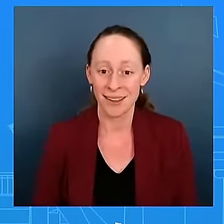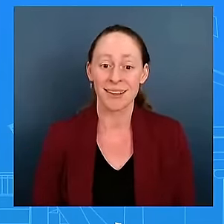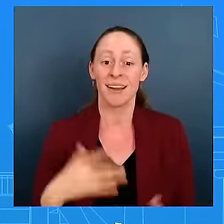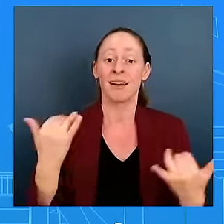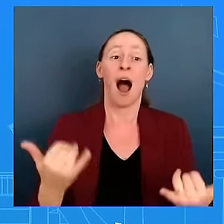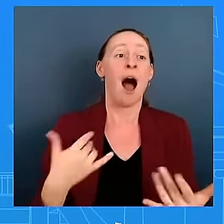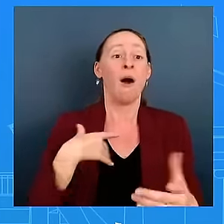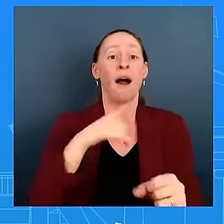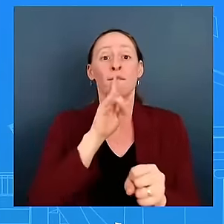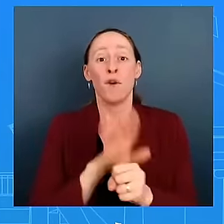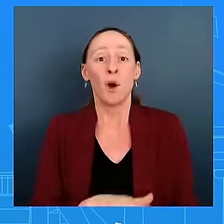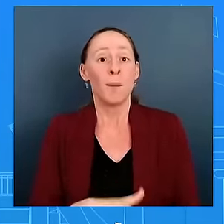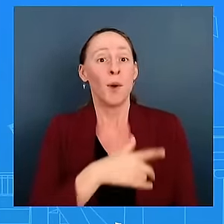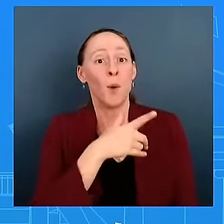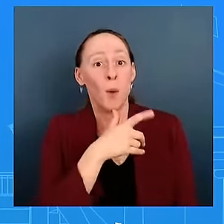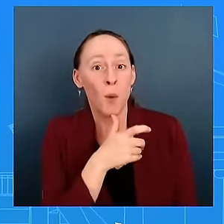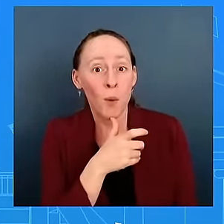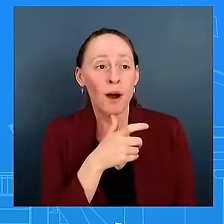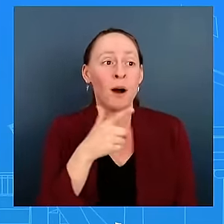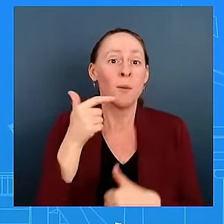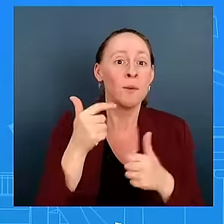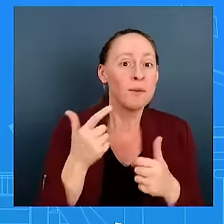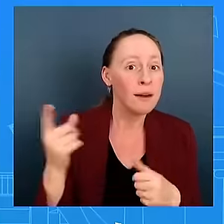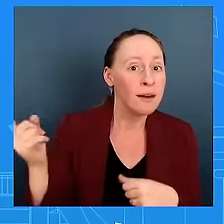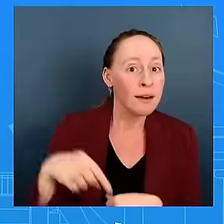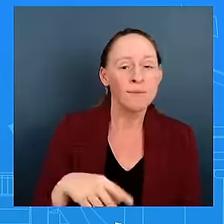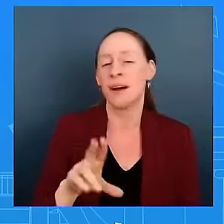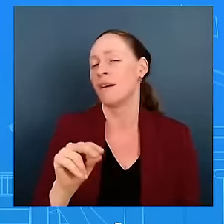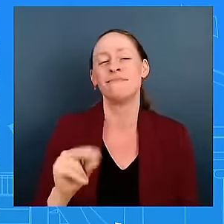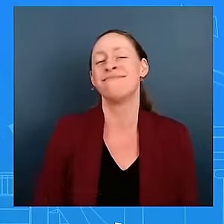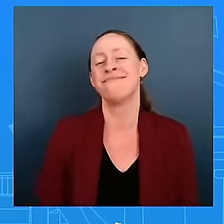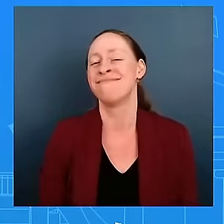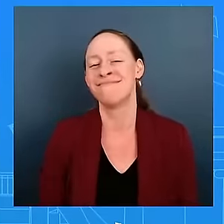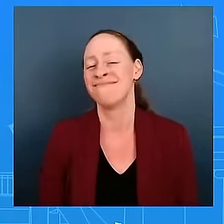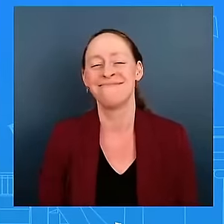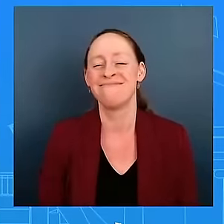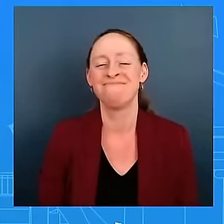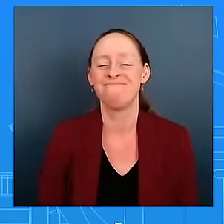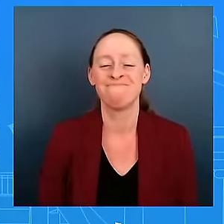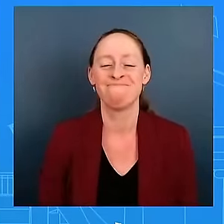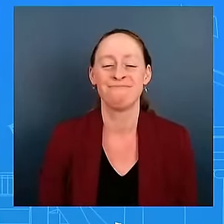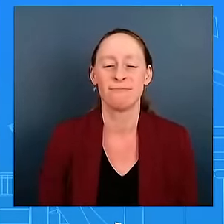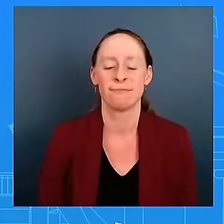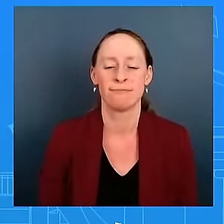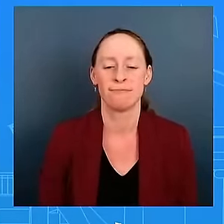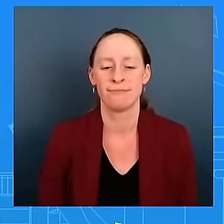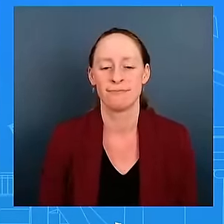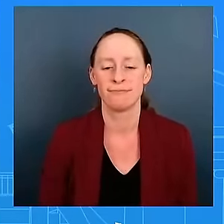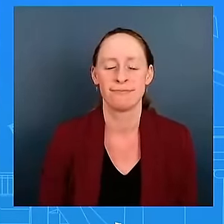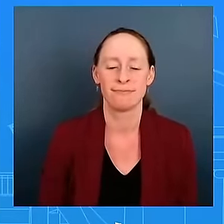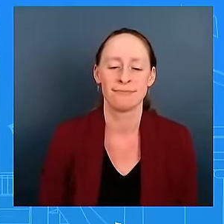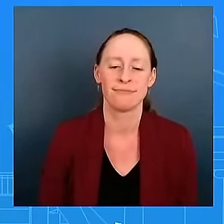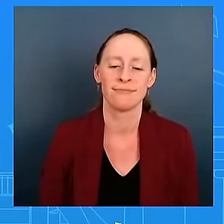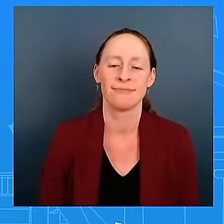that comes to the White House out of privacy. Question is, will the president go to the Hill today? I know we saw his